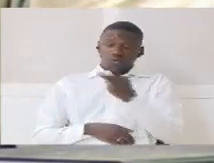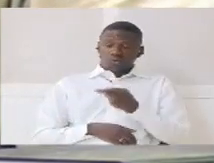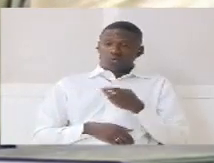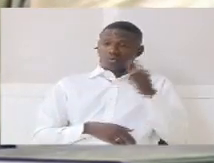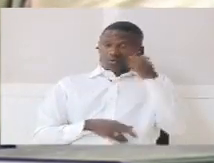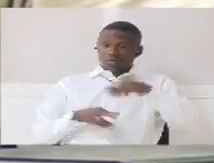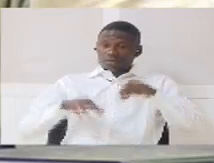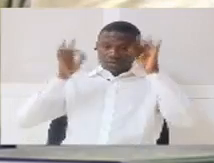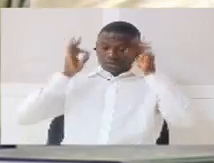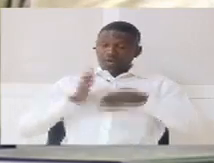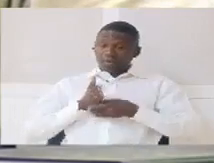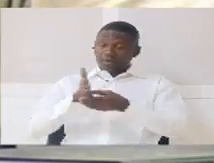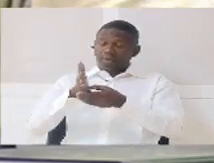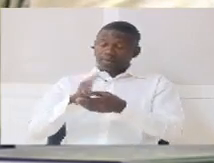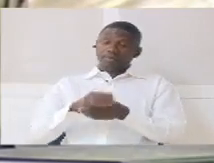the Imam Sawane and others.